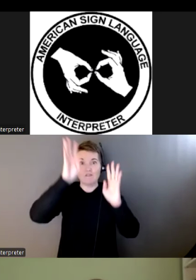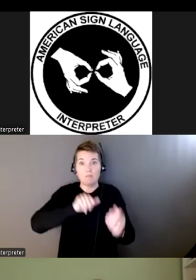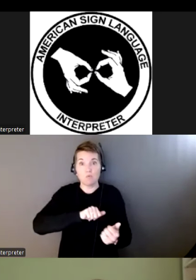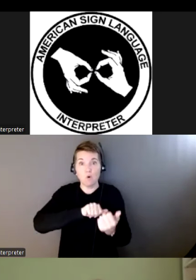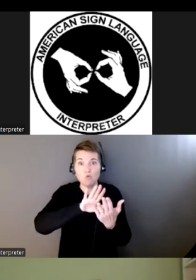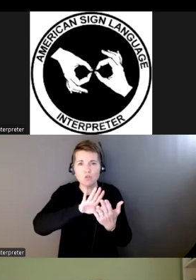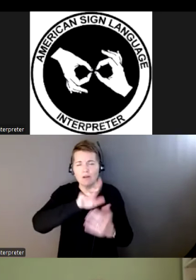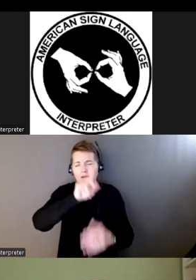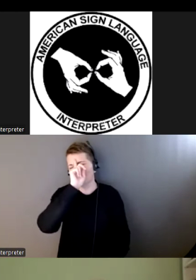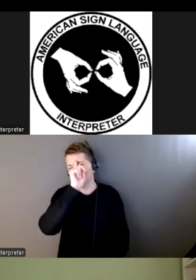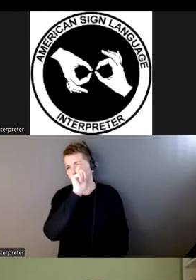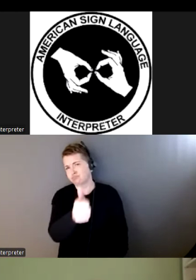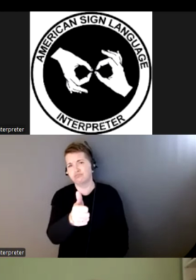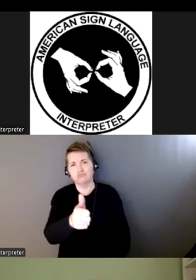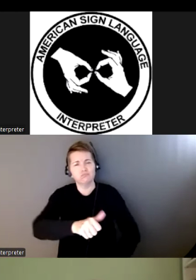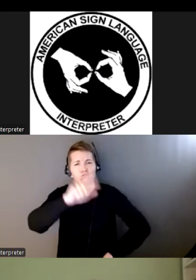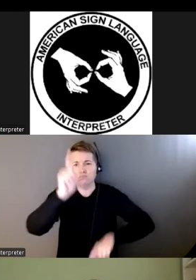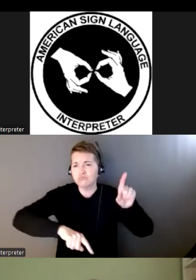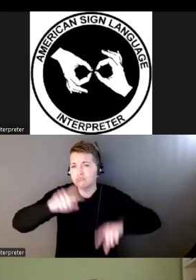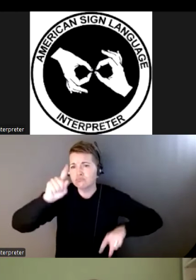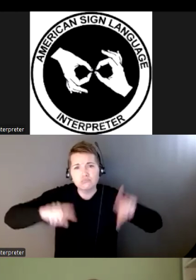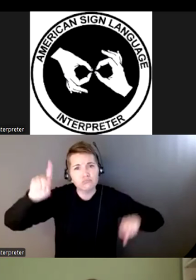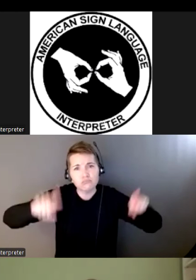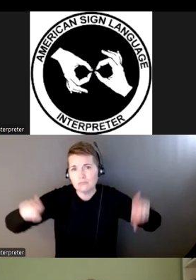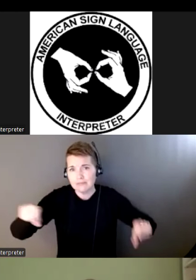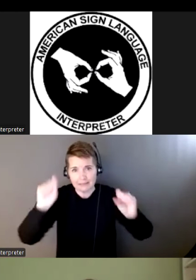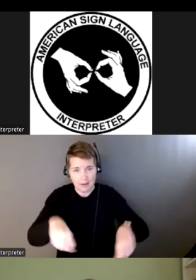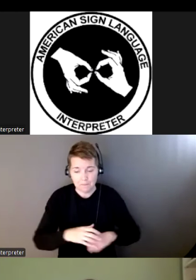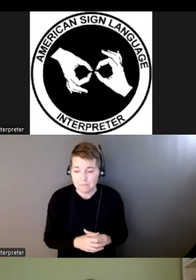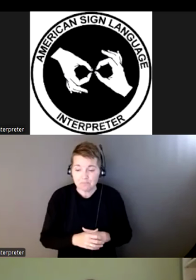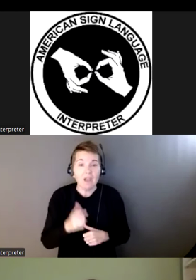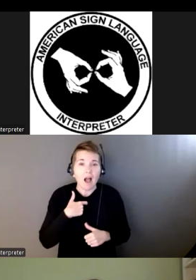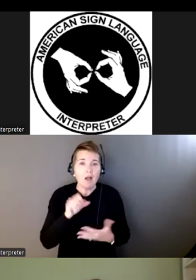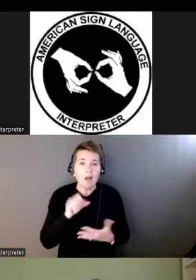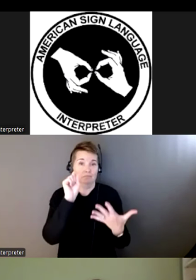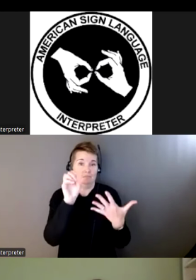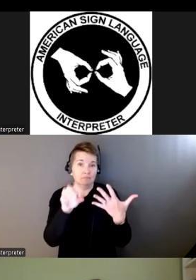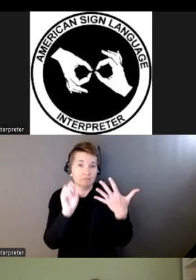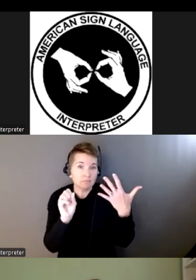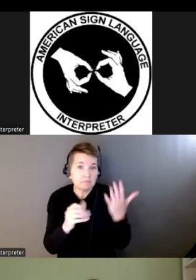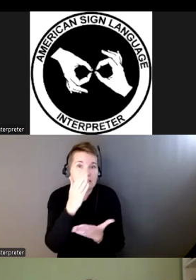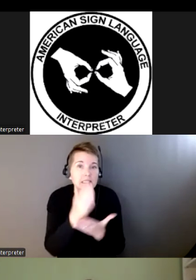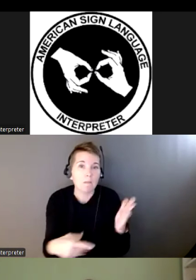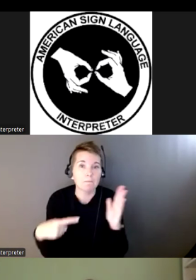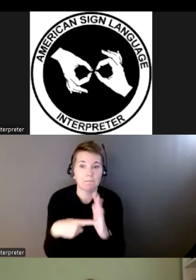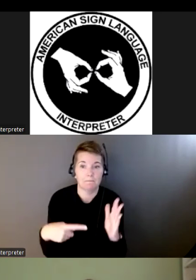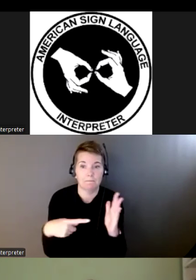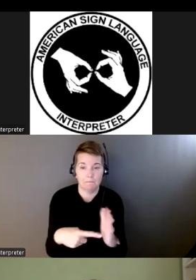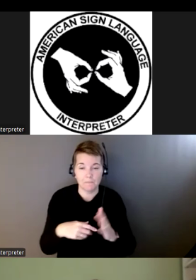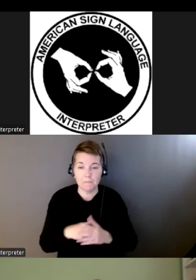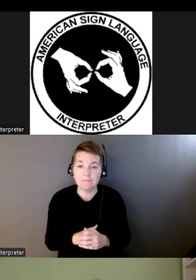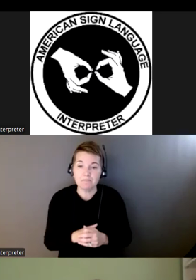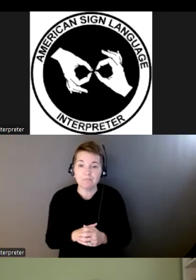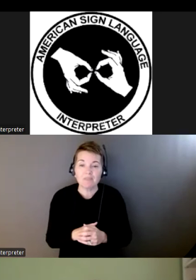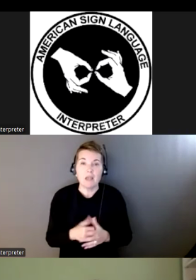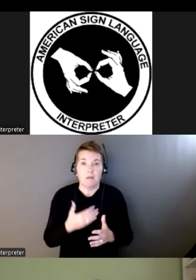offer. And I'm just going to read a few examples, and some of those examples I'm just, I put it from my memory over the years